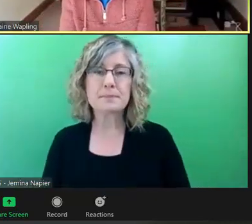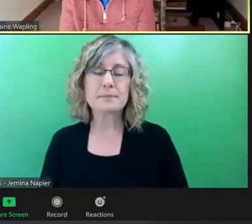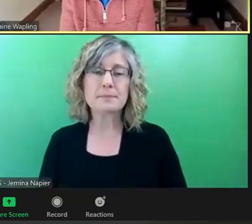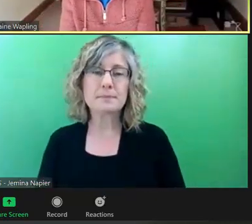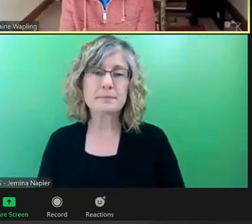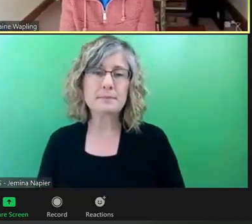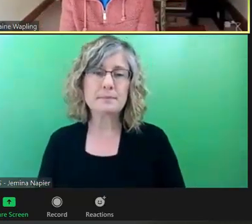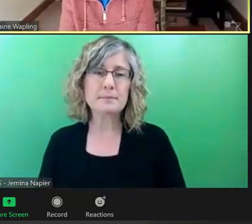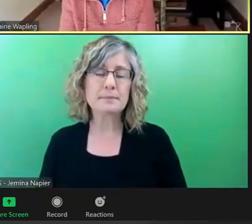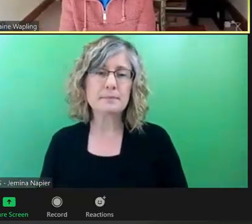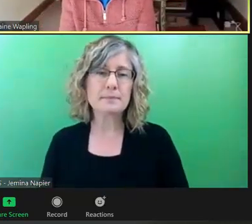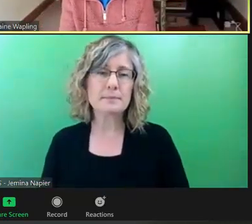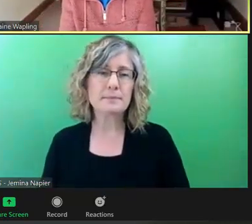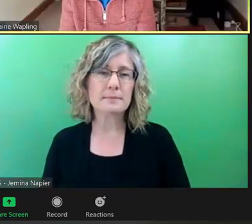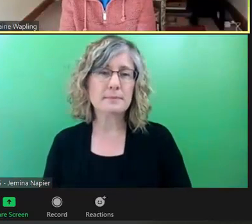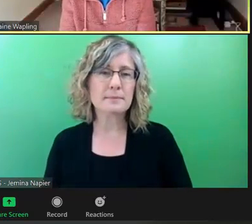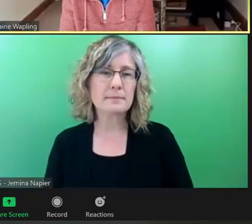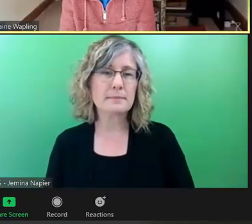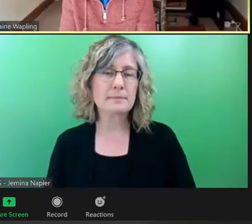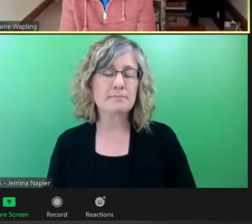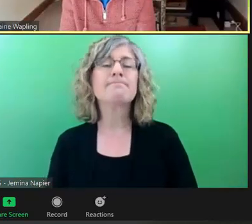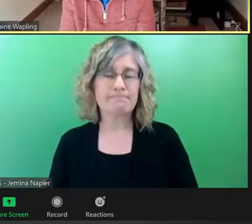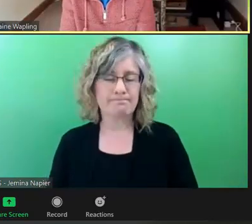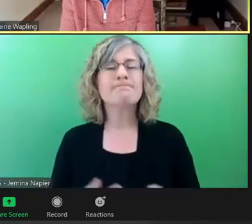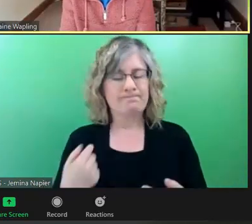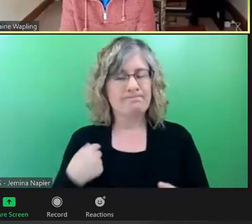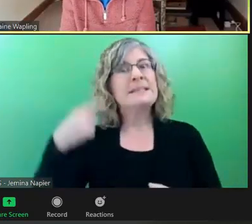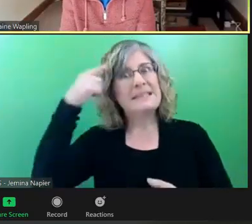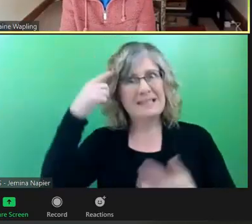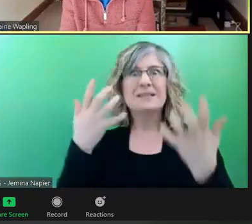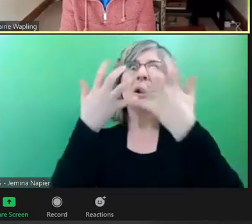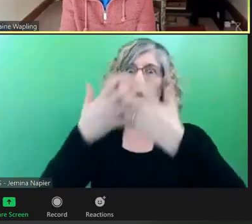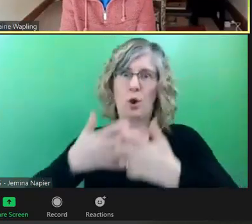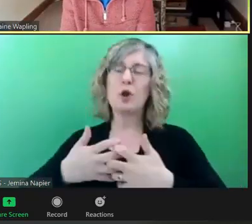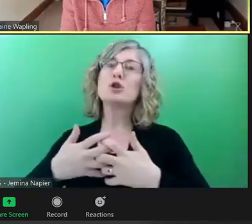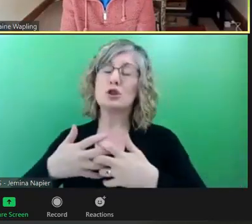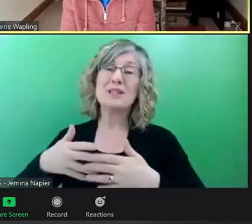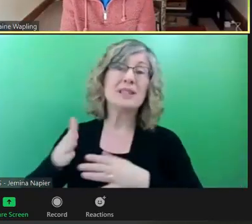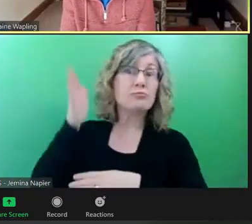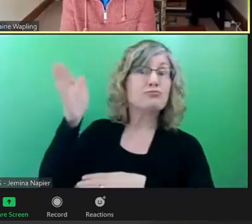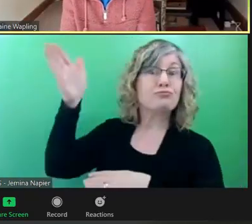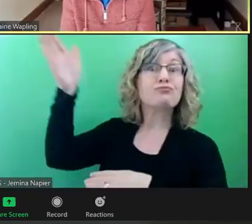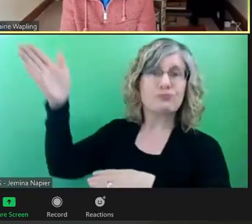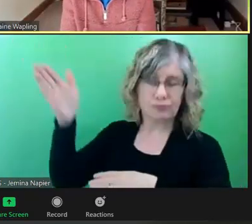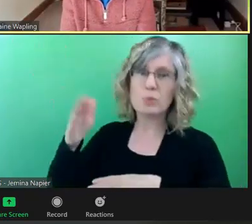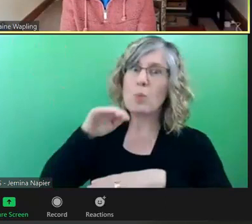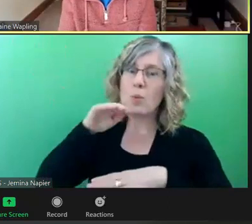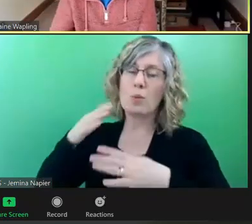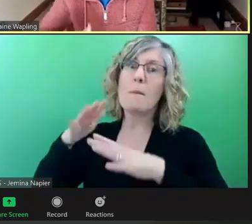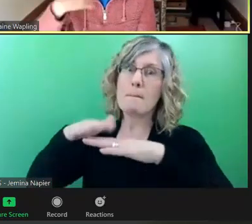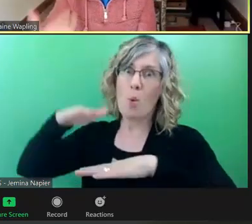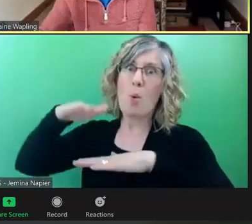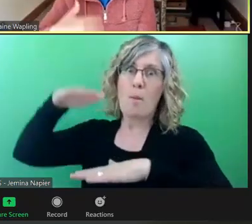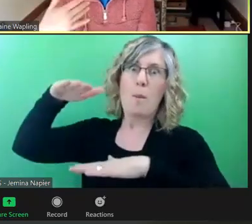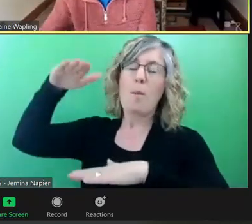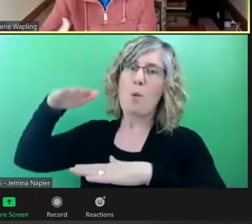is going to be more significant, and in some ways what we can get from the pandemic, you know,